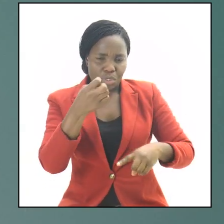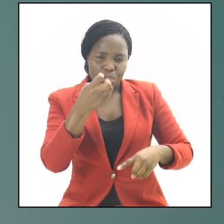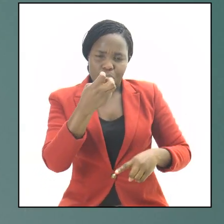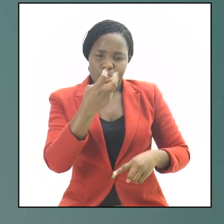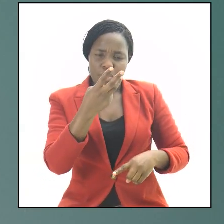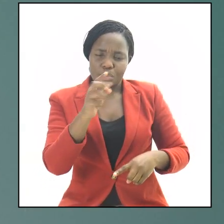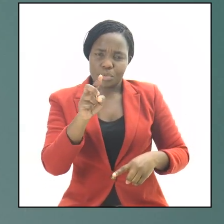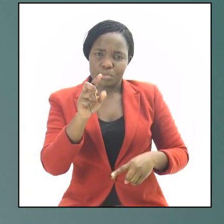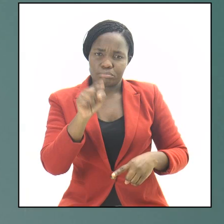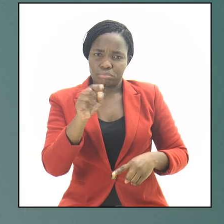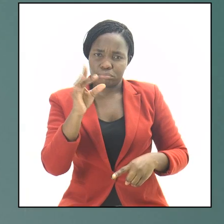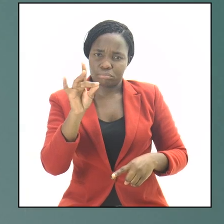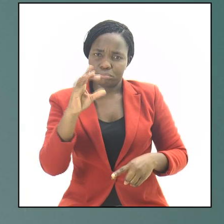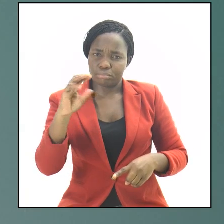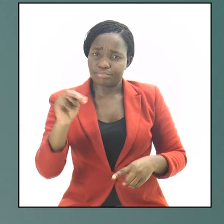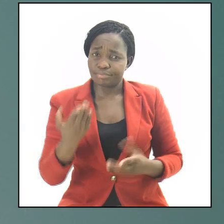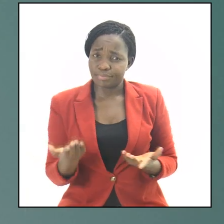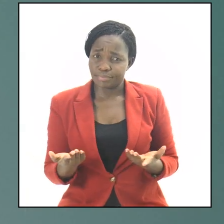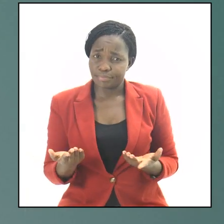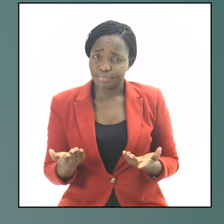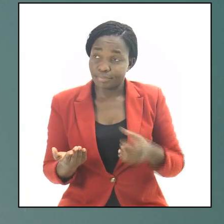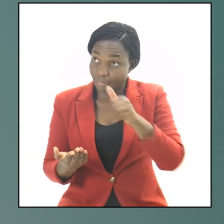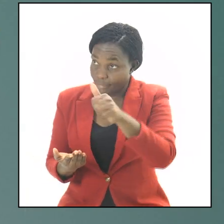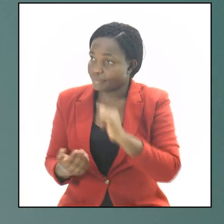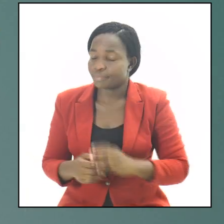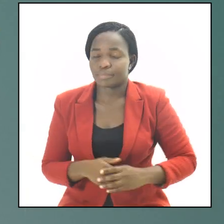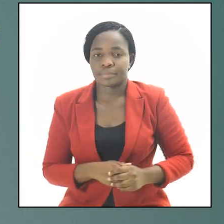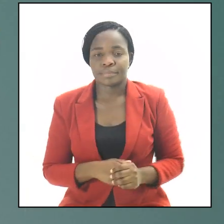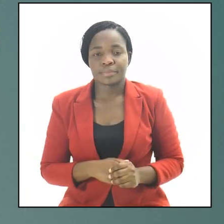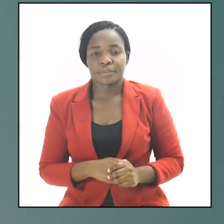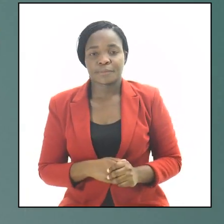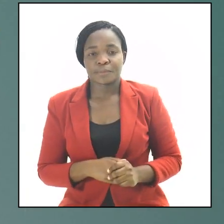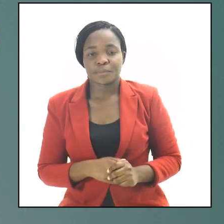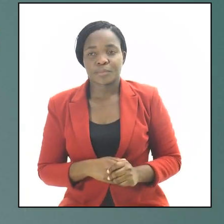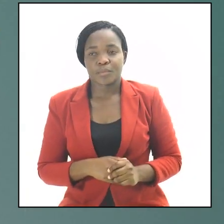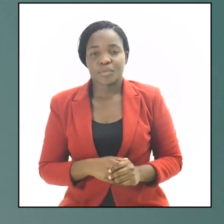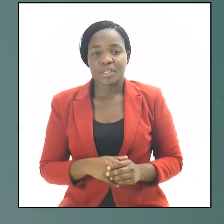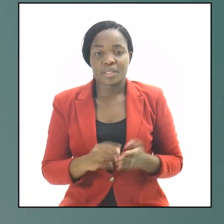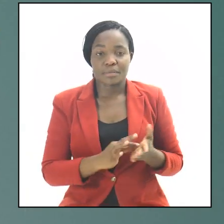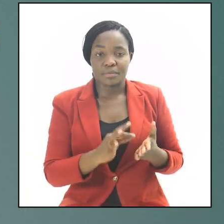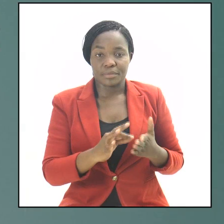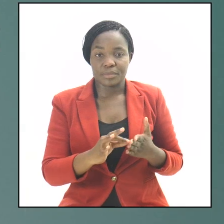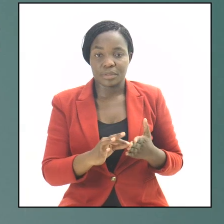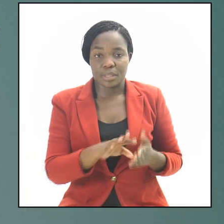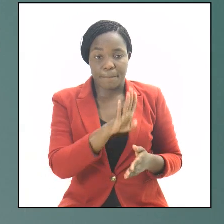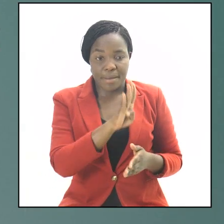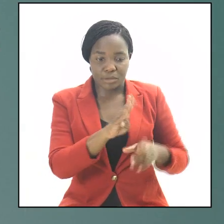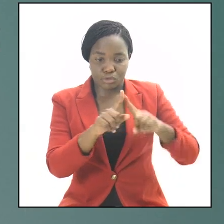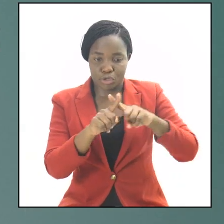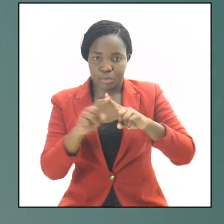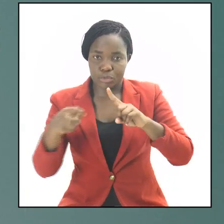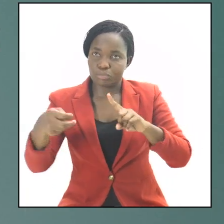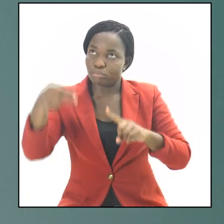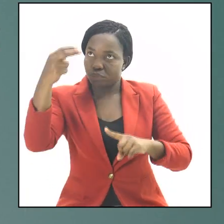3.8 centimeters. Good. The formula is base times height.